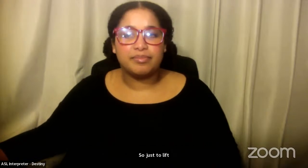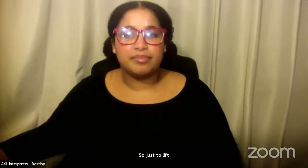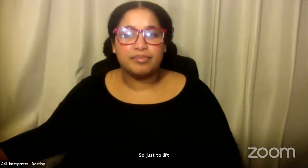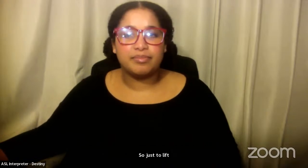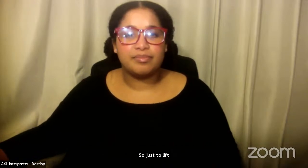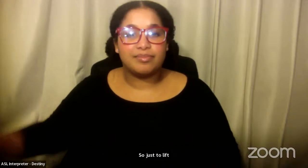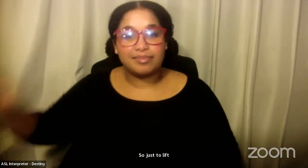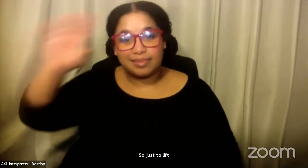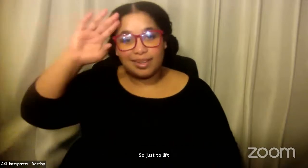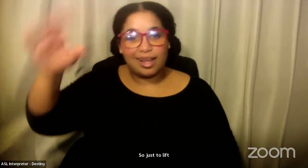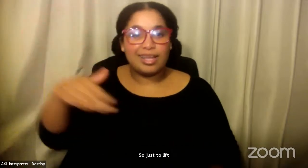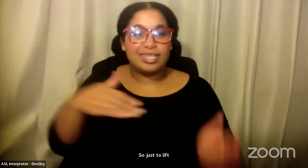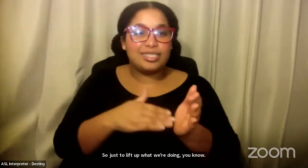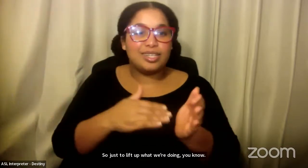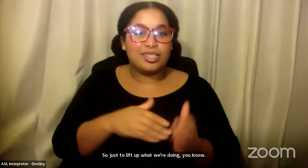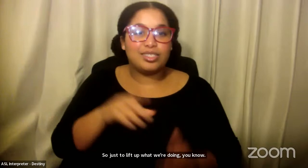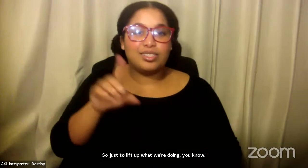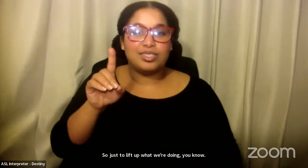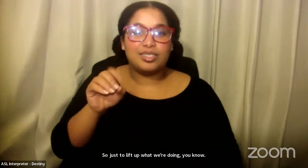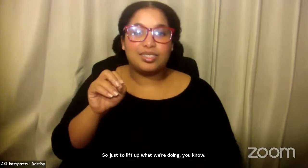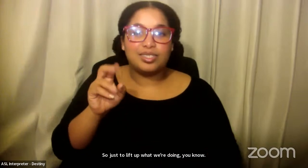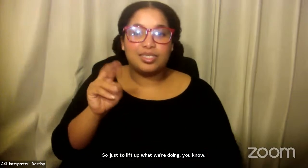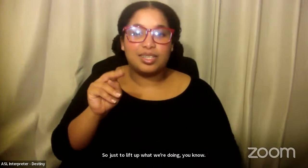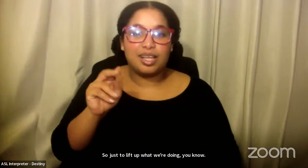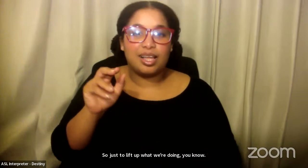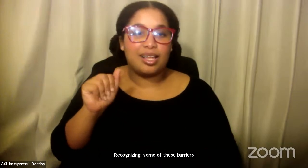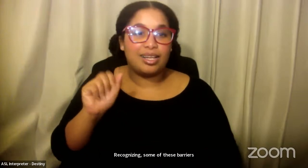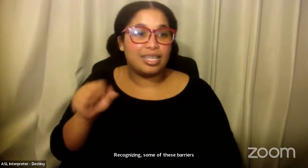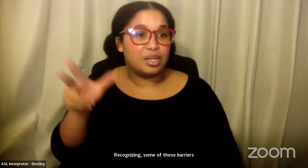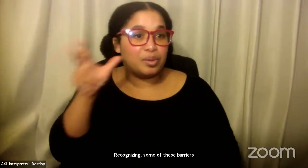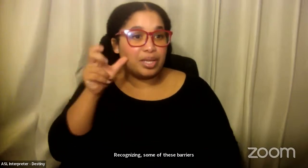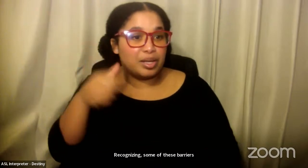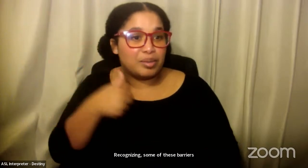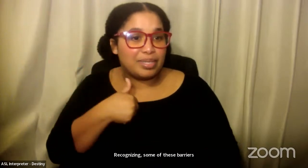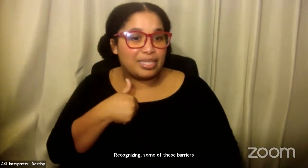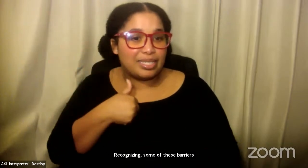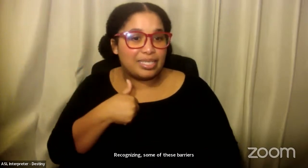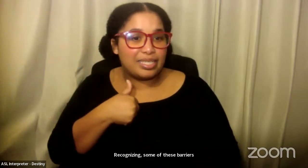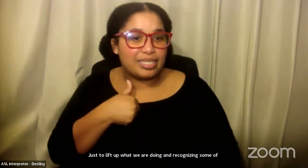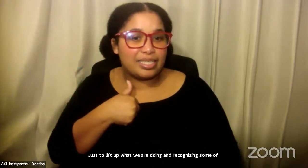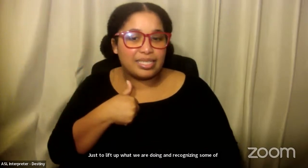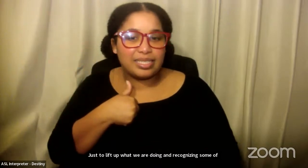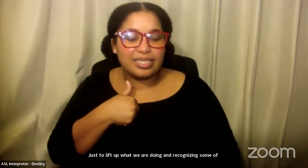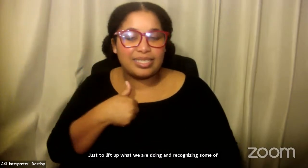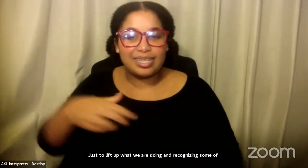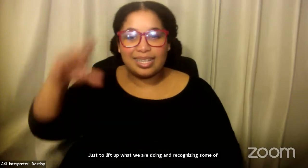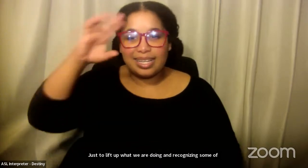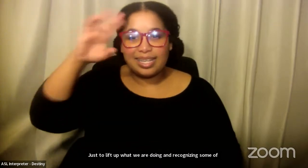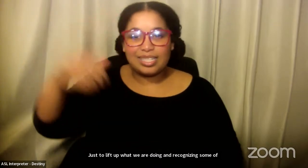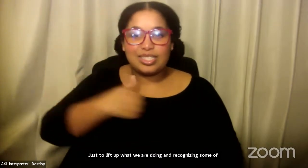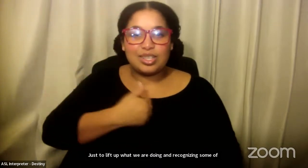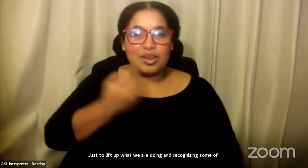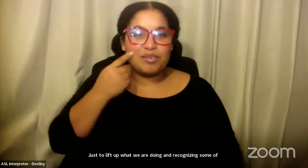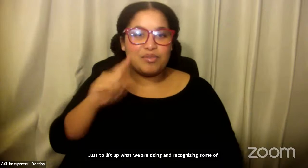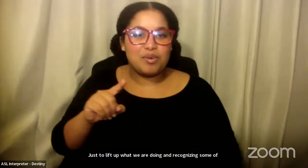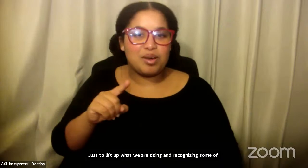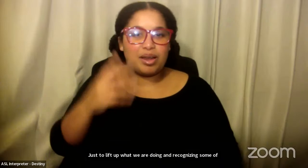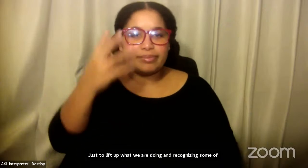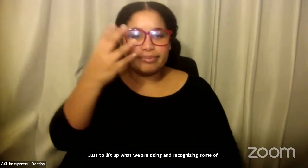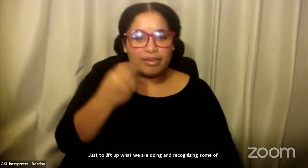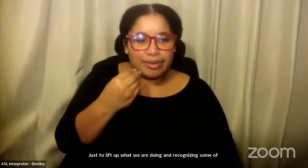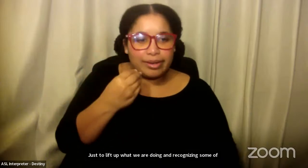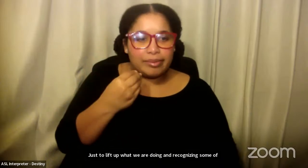Hi, this is Dr. Donna. Can you hear me? Yes, we can. Hi, I apologize for being off camera.